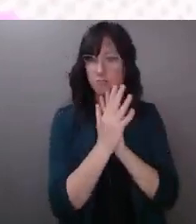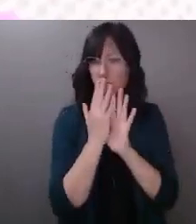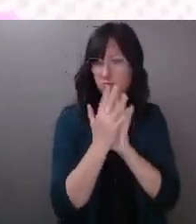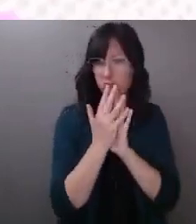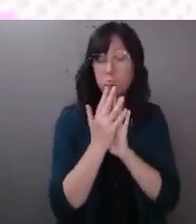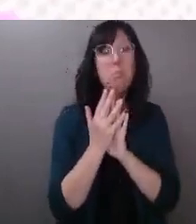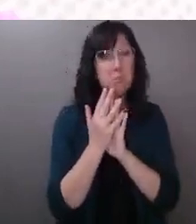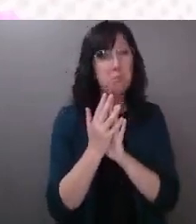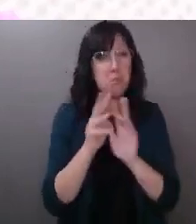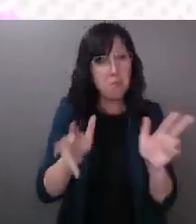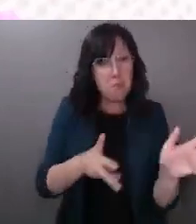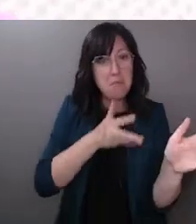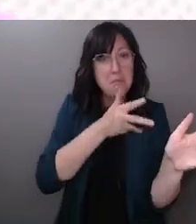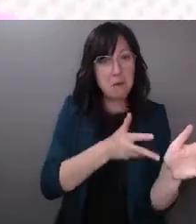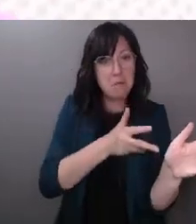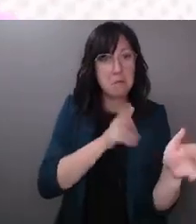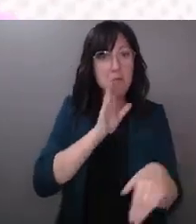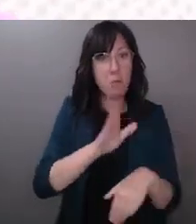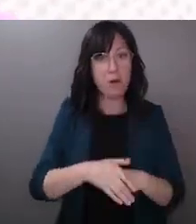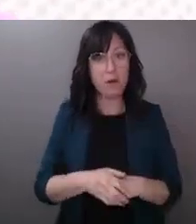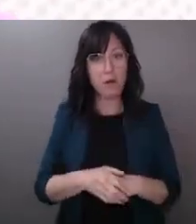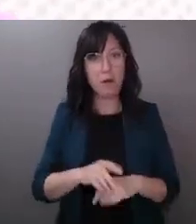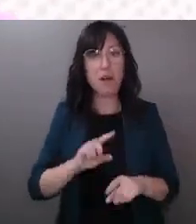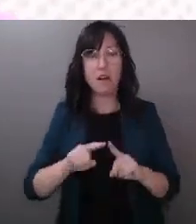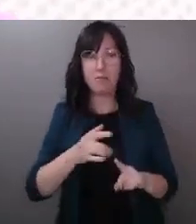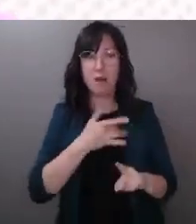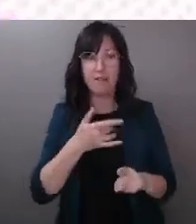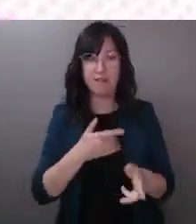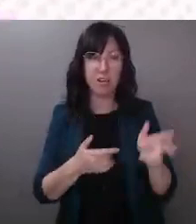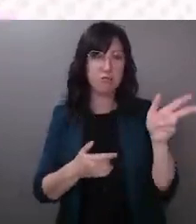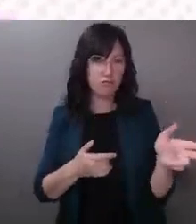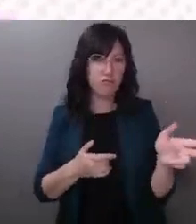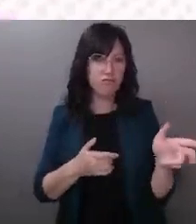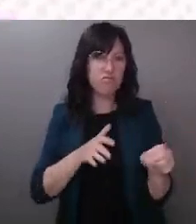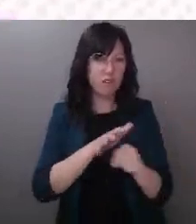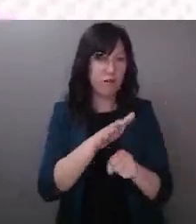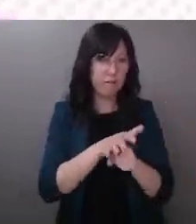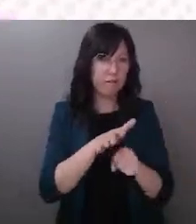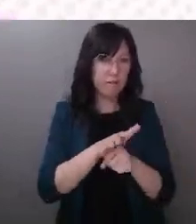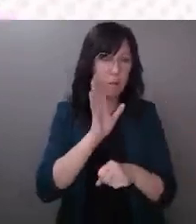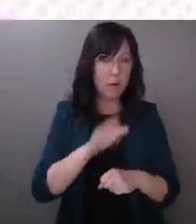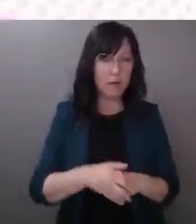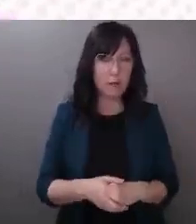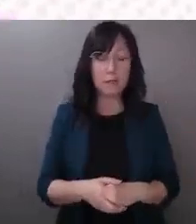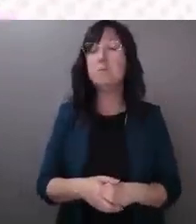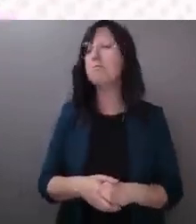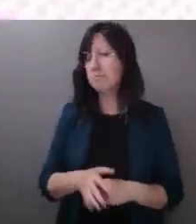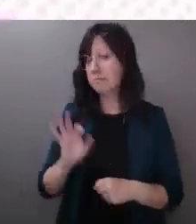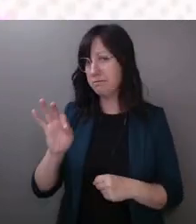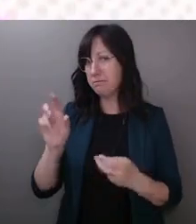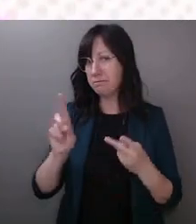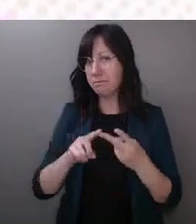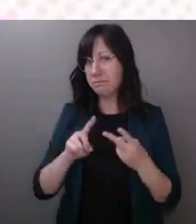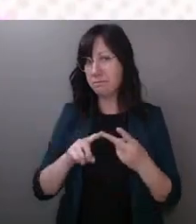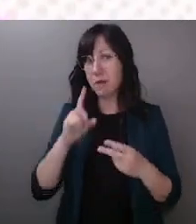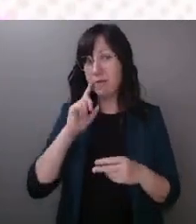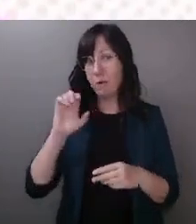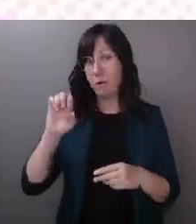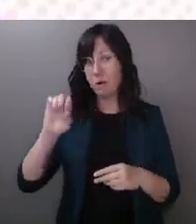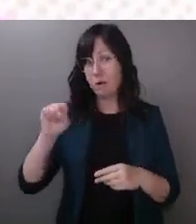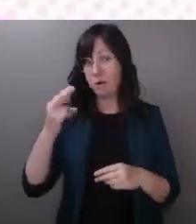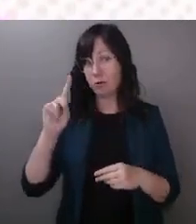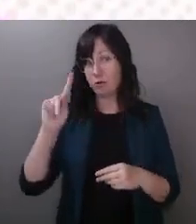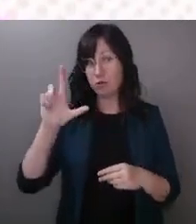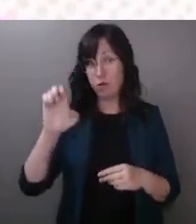on the tracks. But we think that single car trains will be enough for the fall as well. Question for the Shuttle Express.